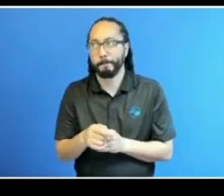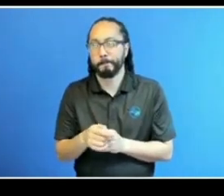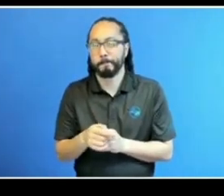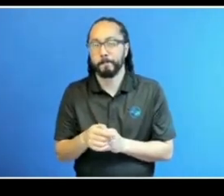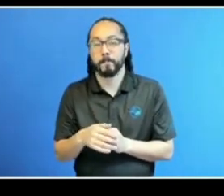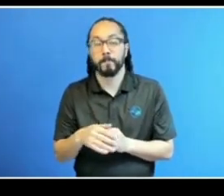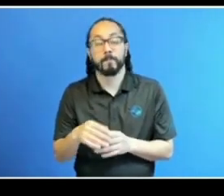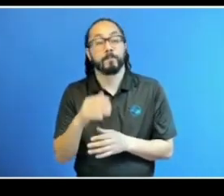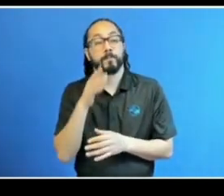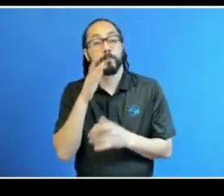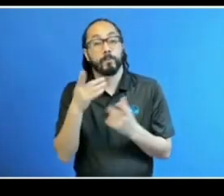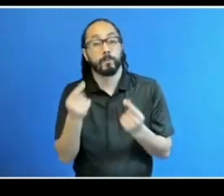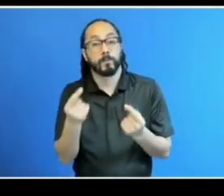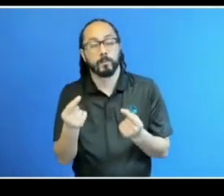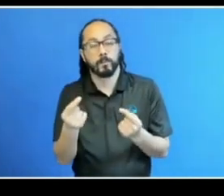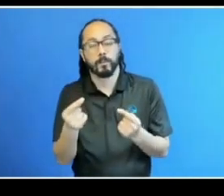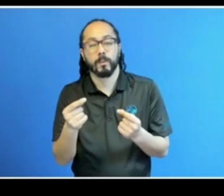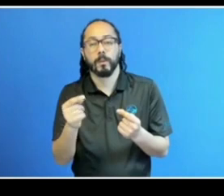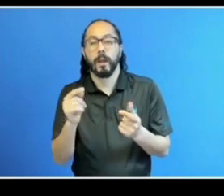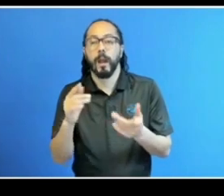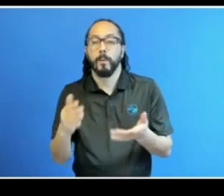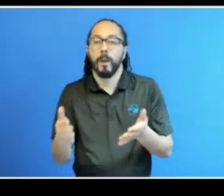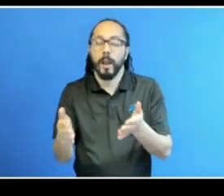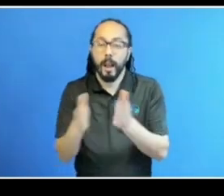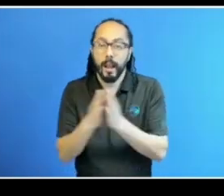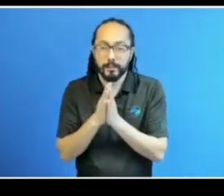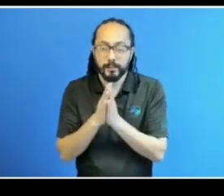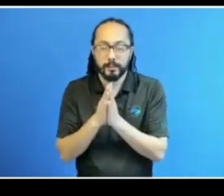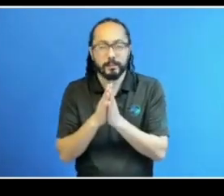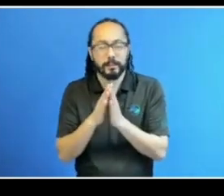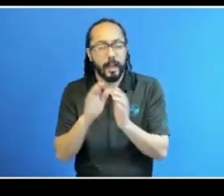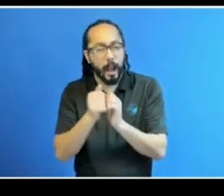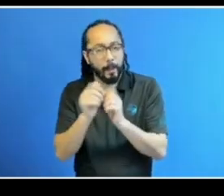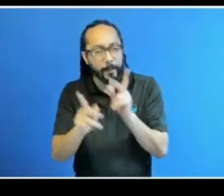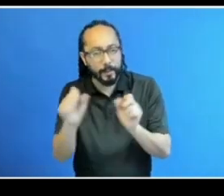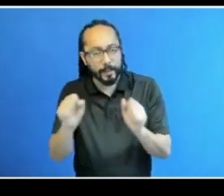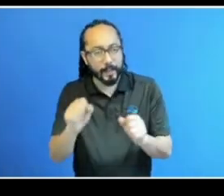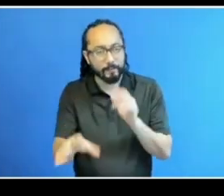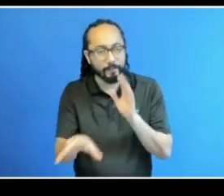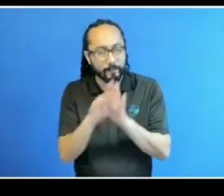and the viewers at home where they can find you, where they can, you know, on social media,